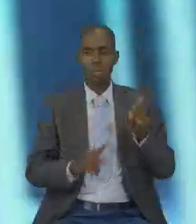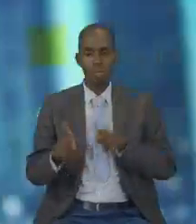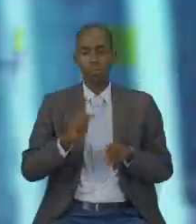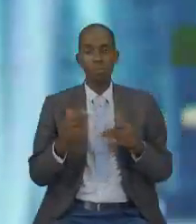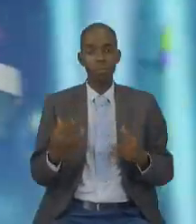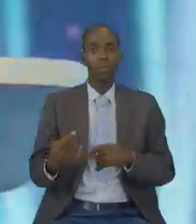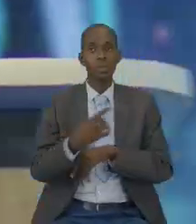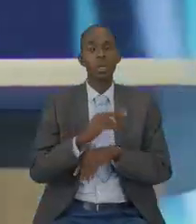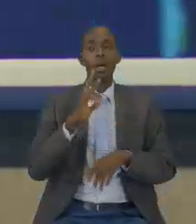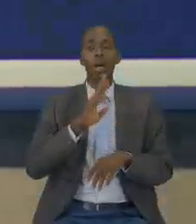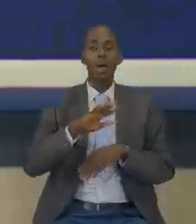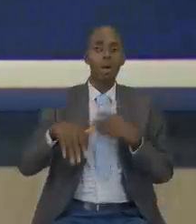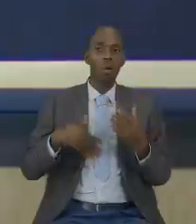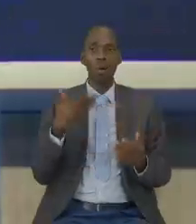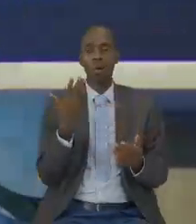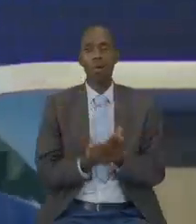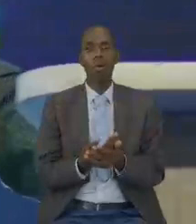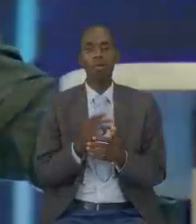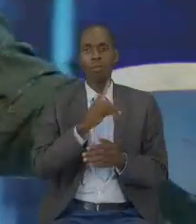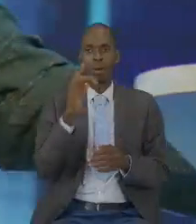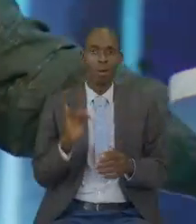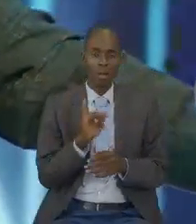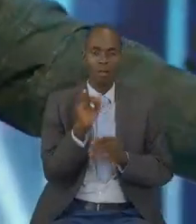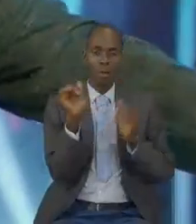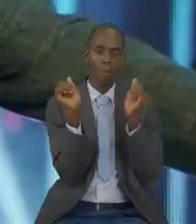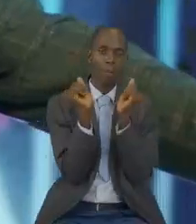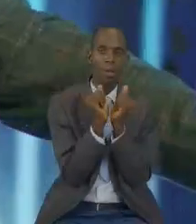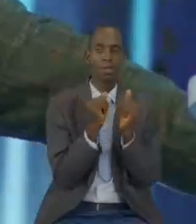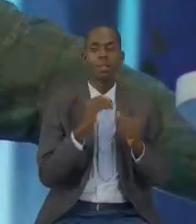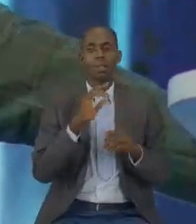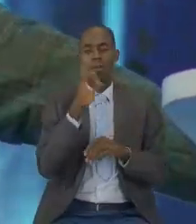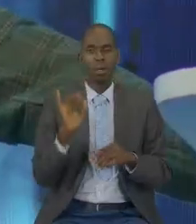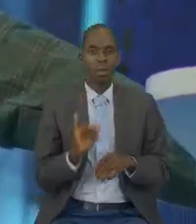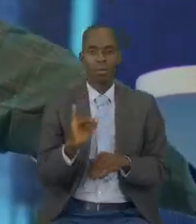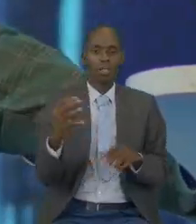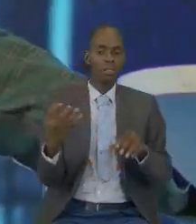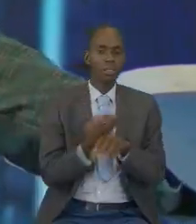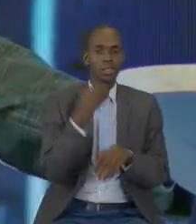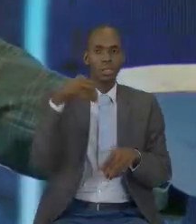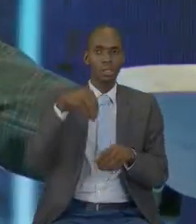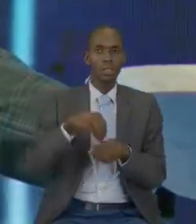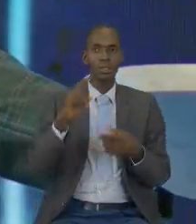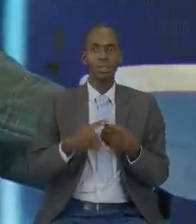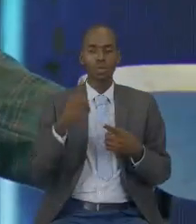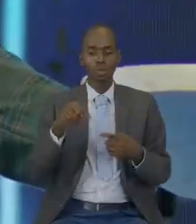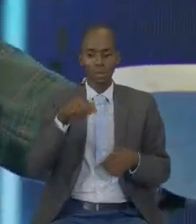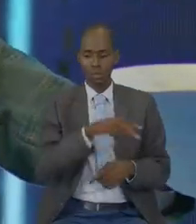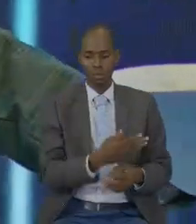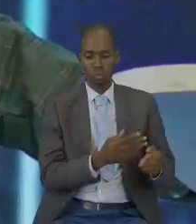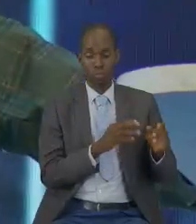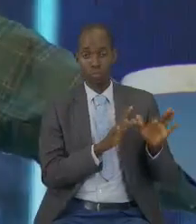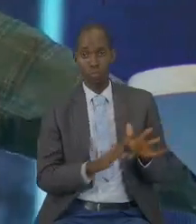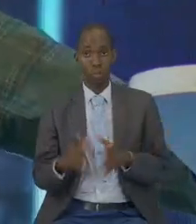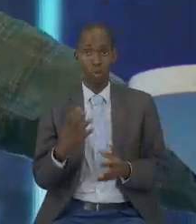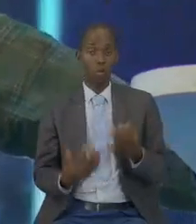are all forever barred, and they are forever taken into the lake of fire,